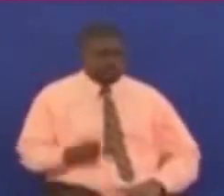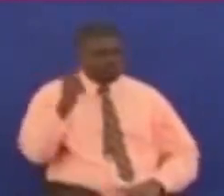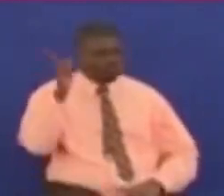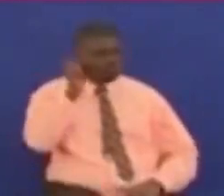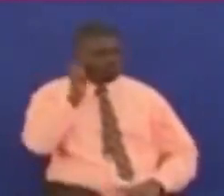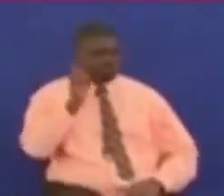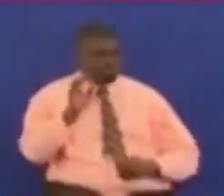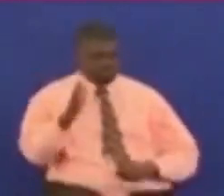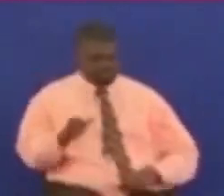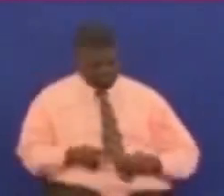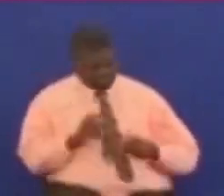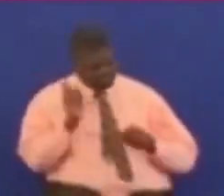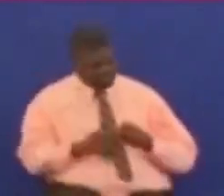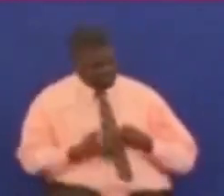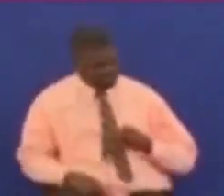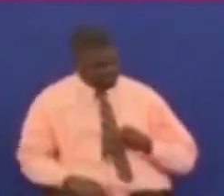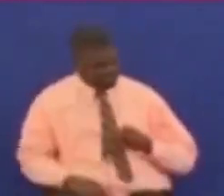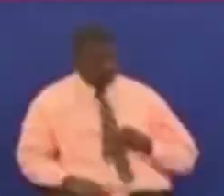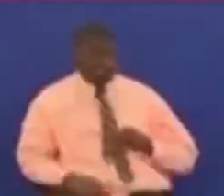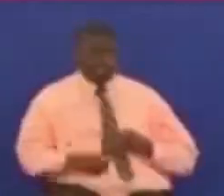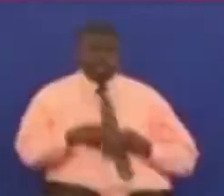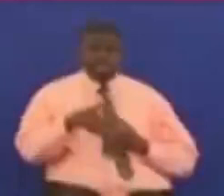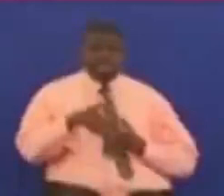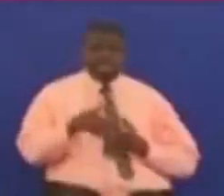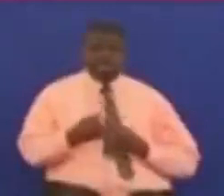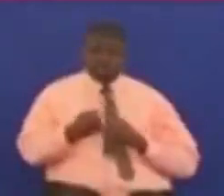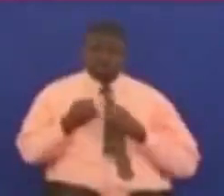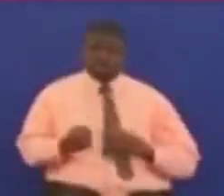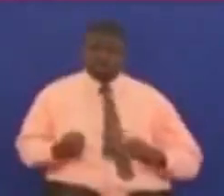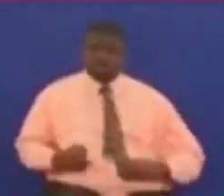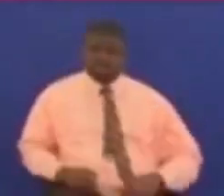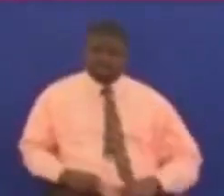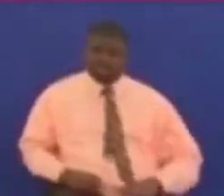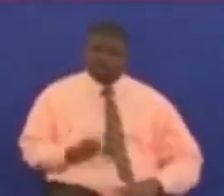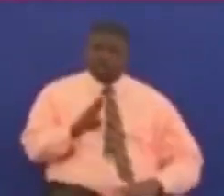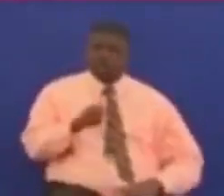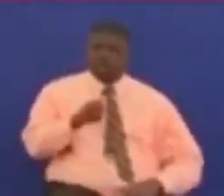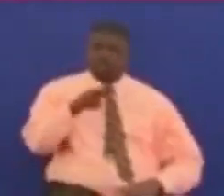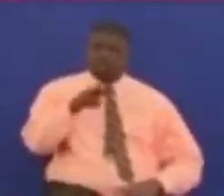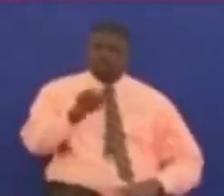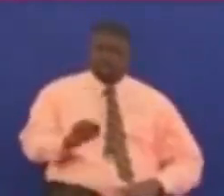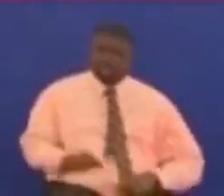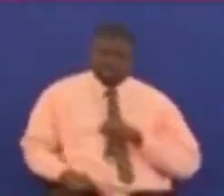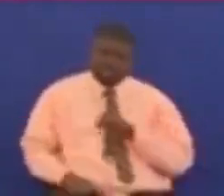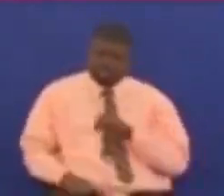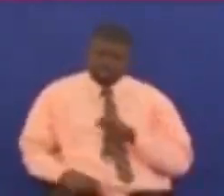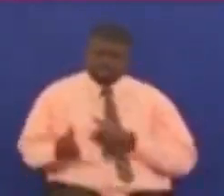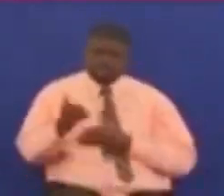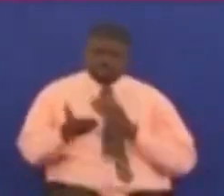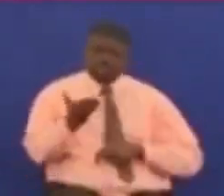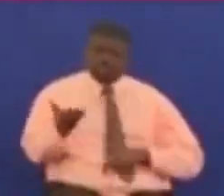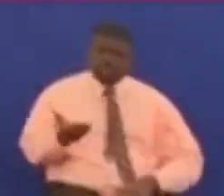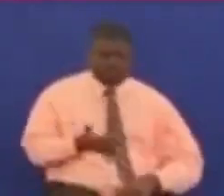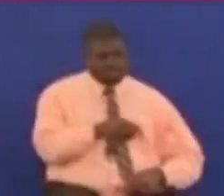Two, it strengthens ties of brotherhood among and